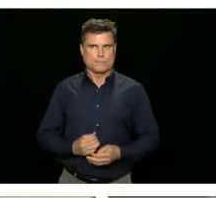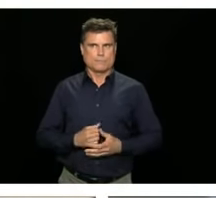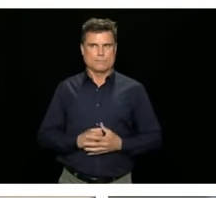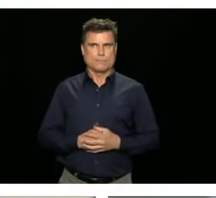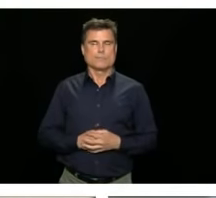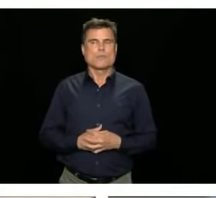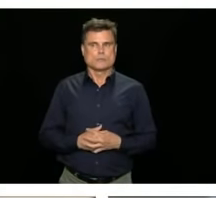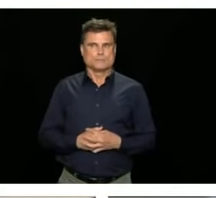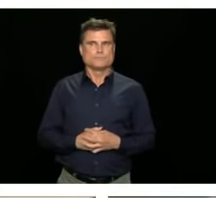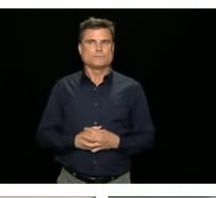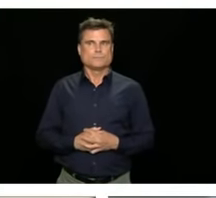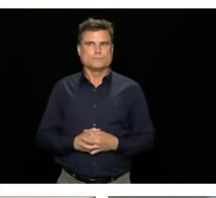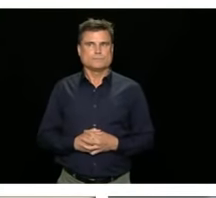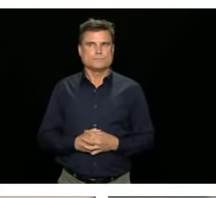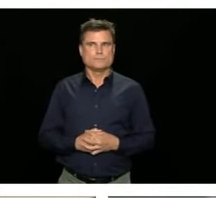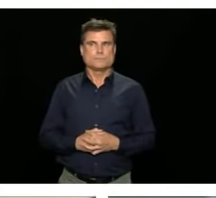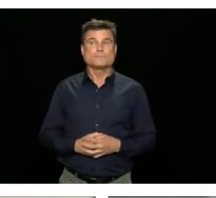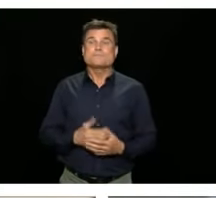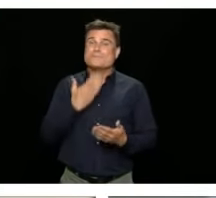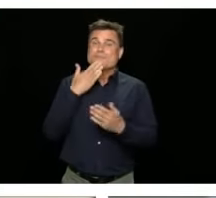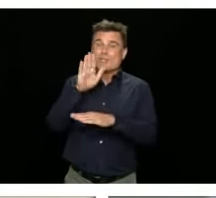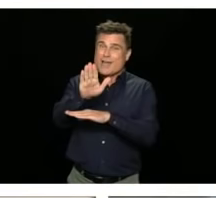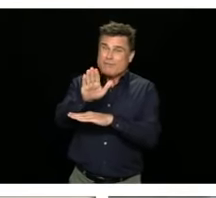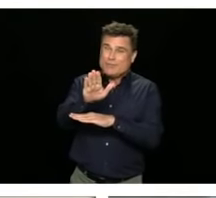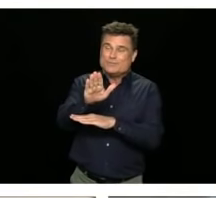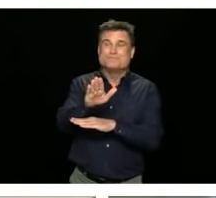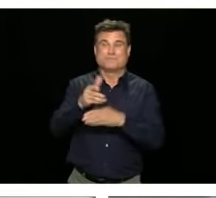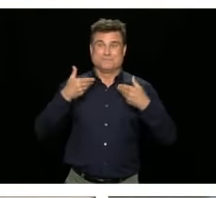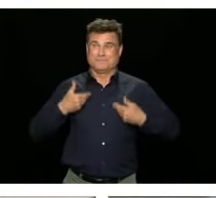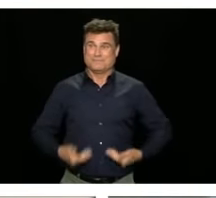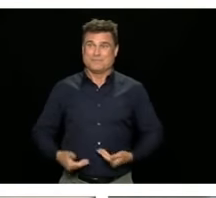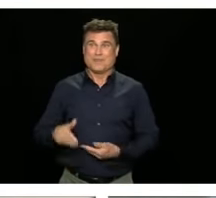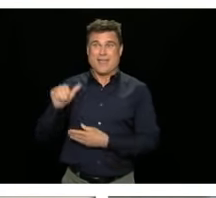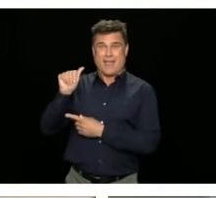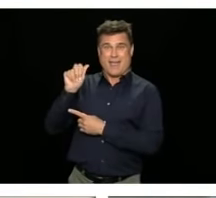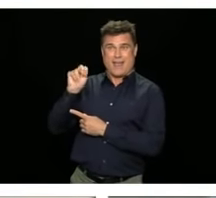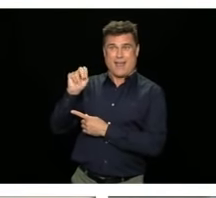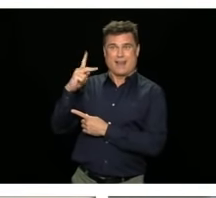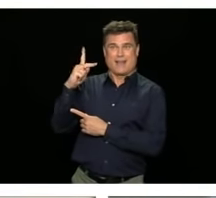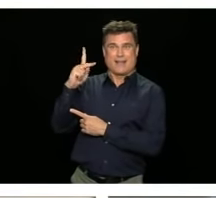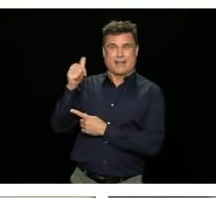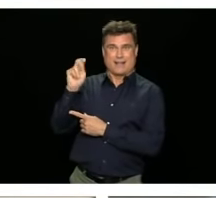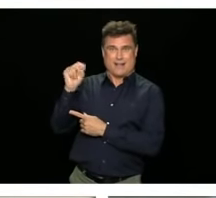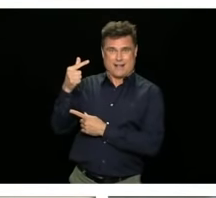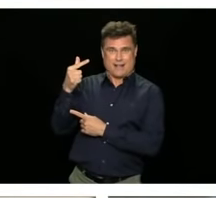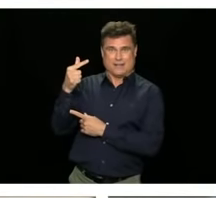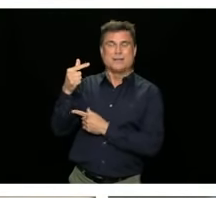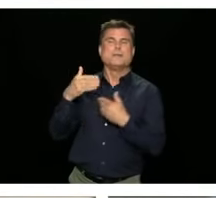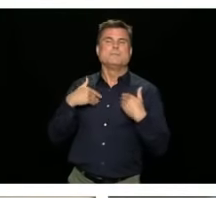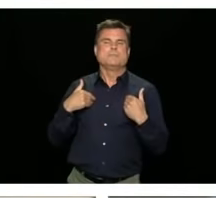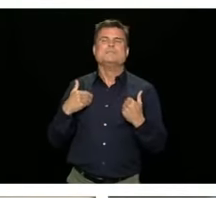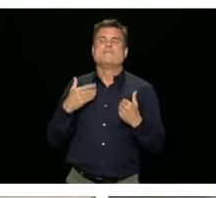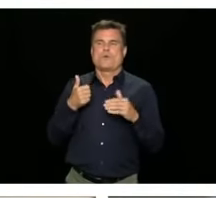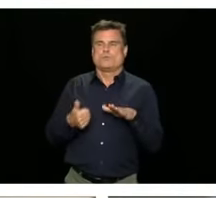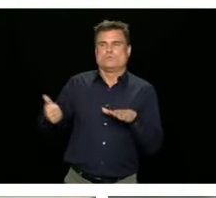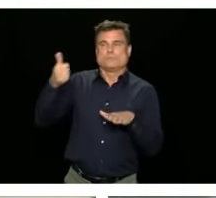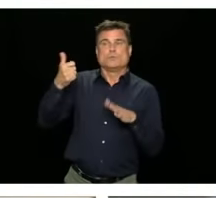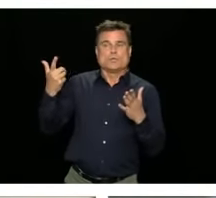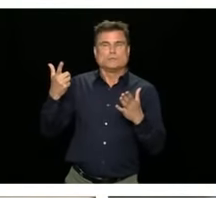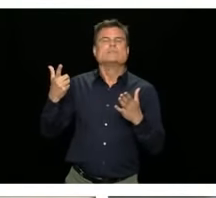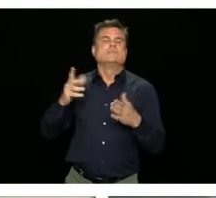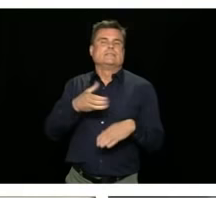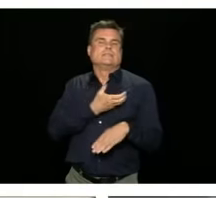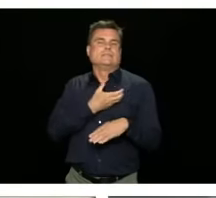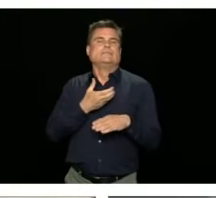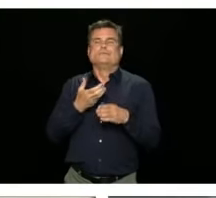Good afternoon, everyone. I'm Ann Kang, Minister of Citizen Services and Minister responsible for multiculturalism. Today,